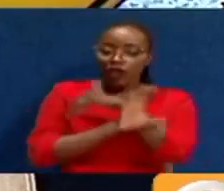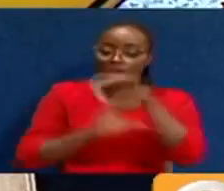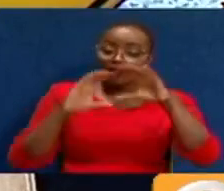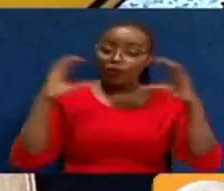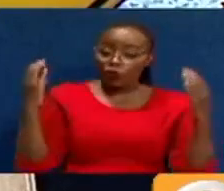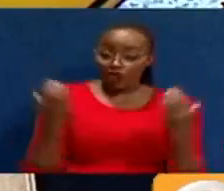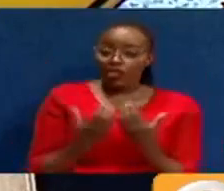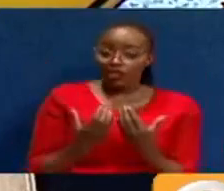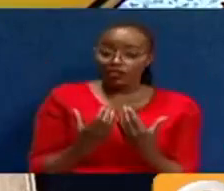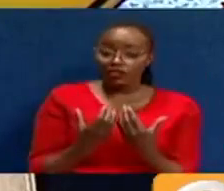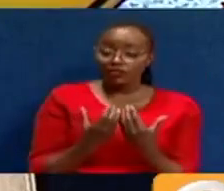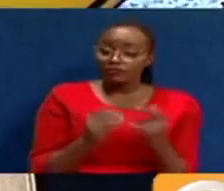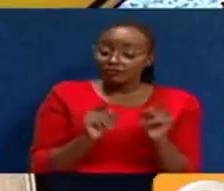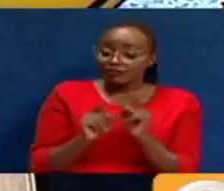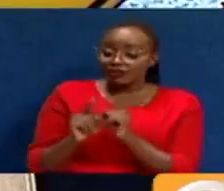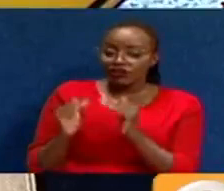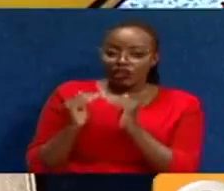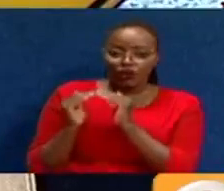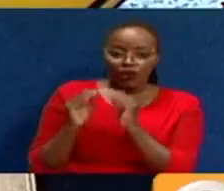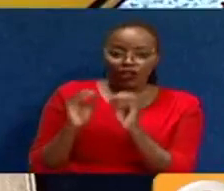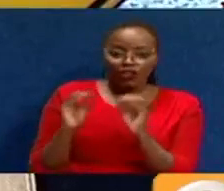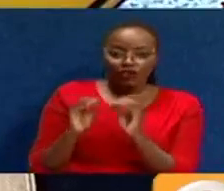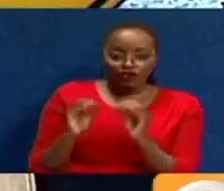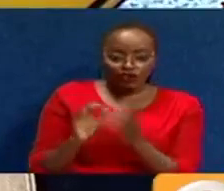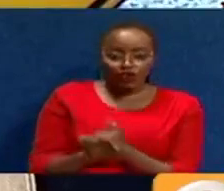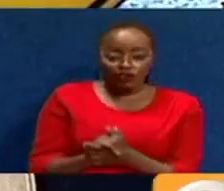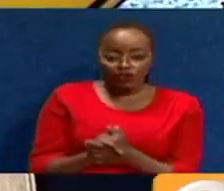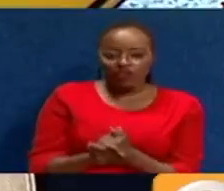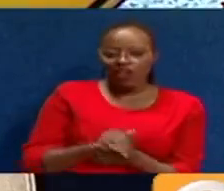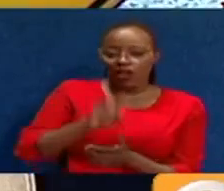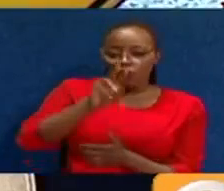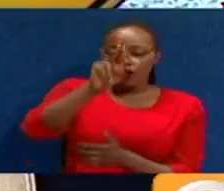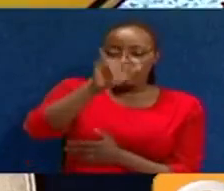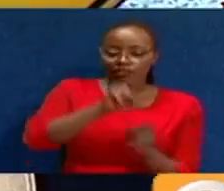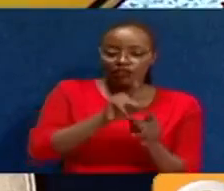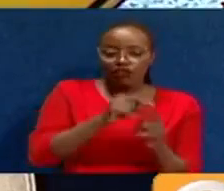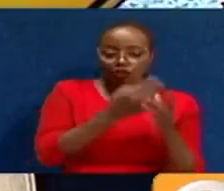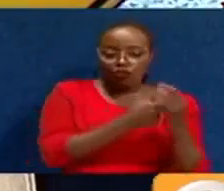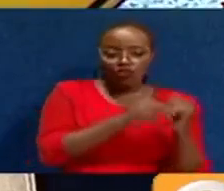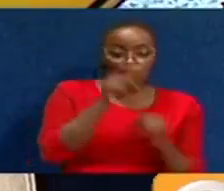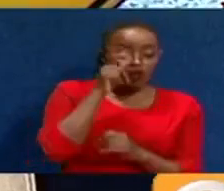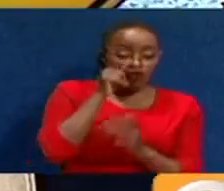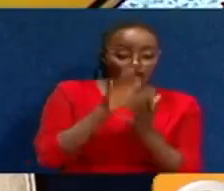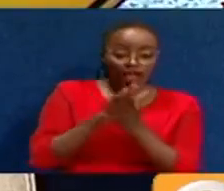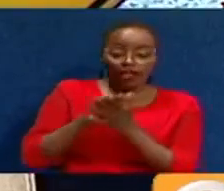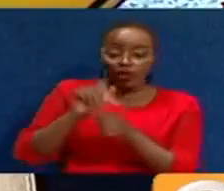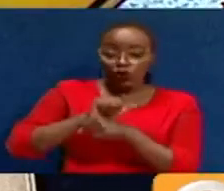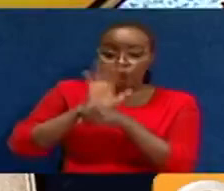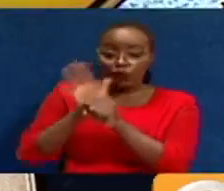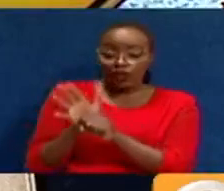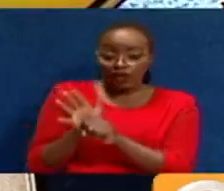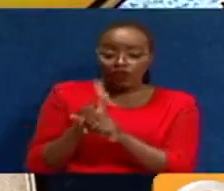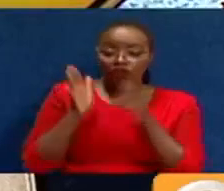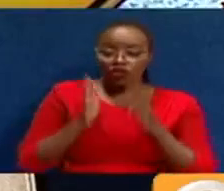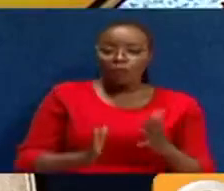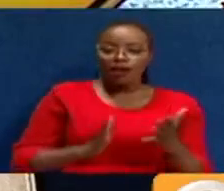world. And on inequalities, Winnie Byanyima drew lessons from both HIV and COVID-19, that